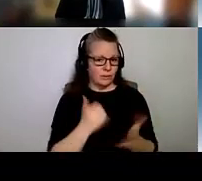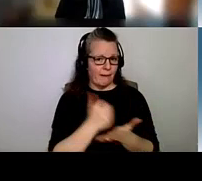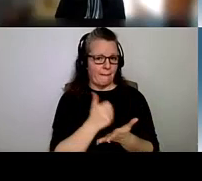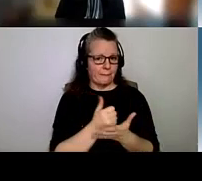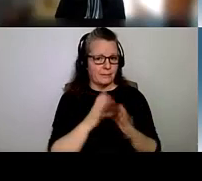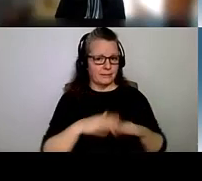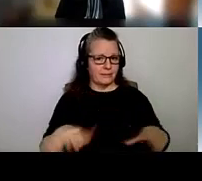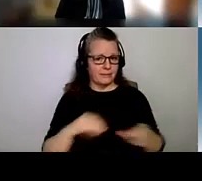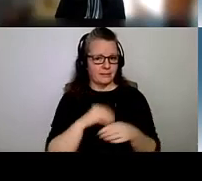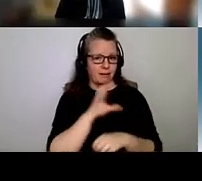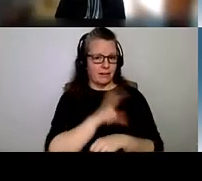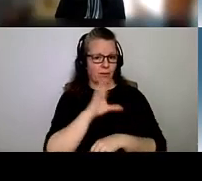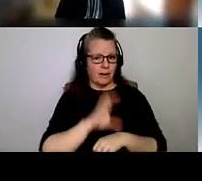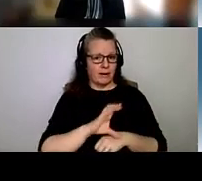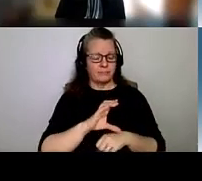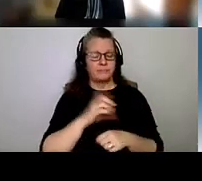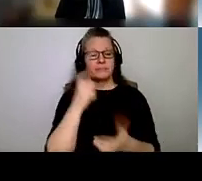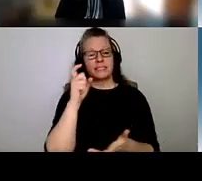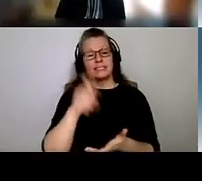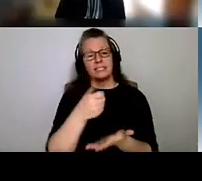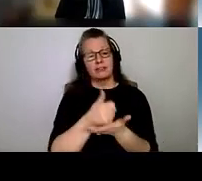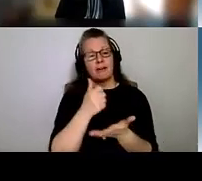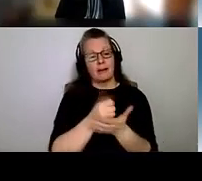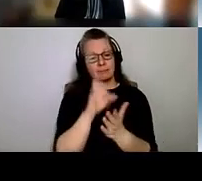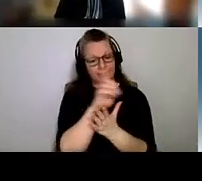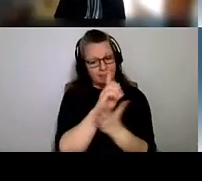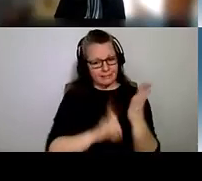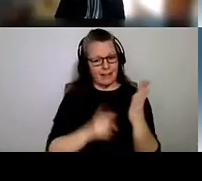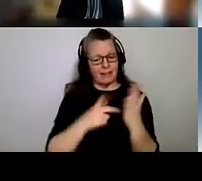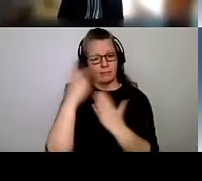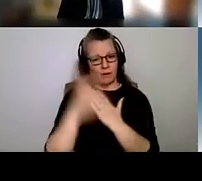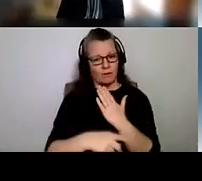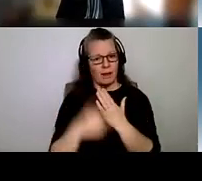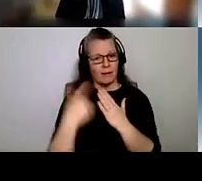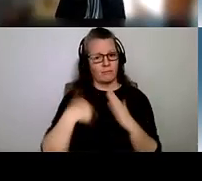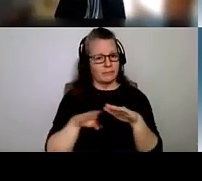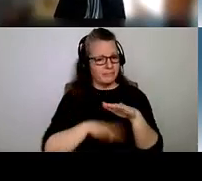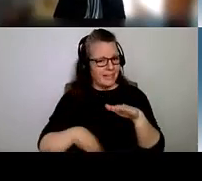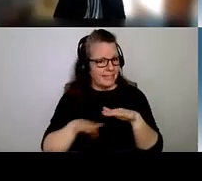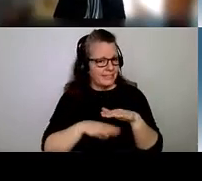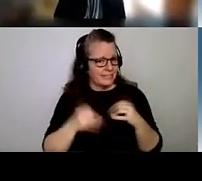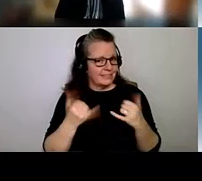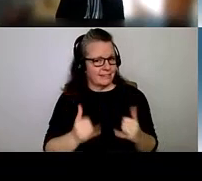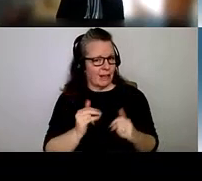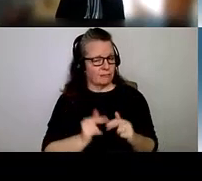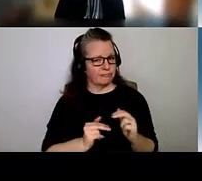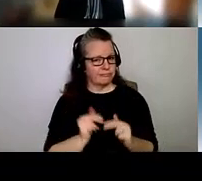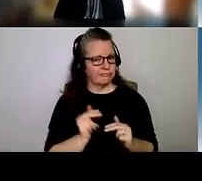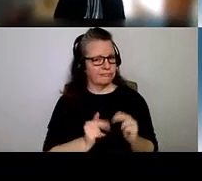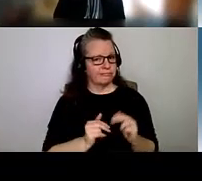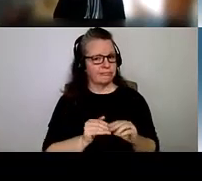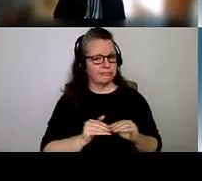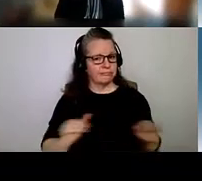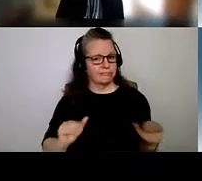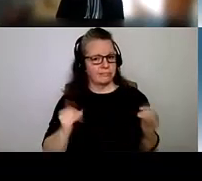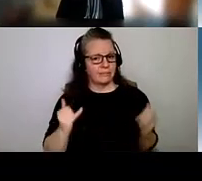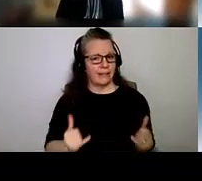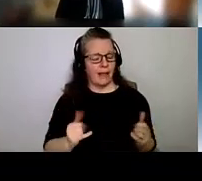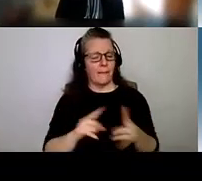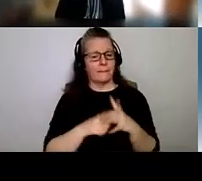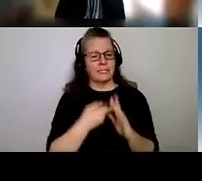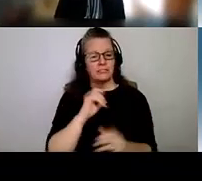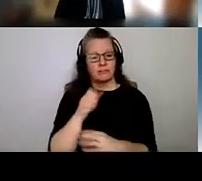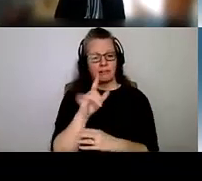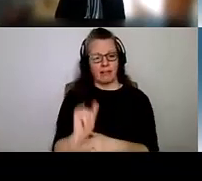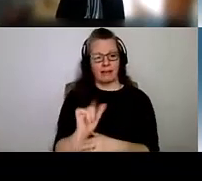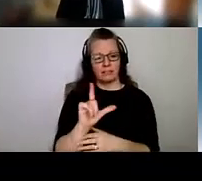help to design this program. We're at the ground floor of design here. And beginning in July of